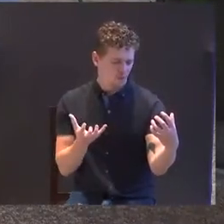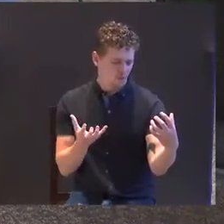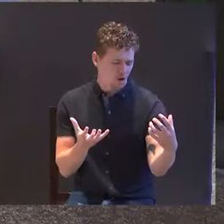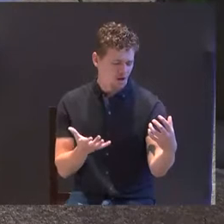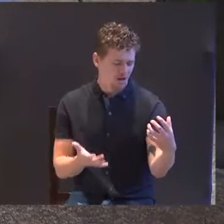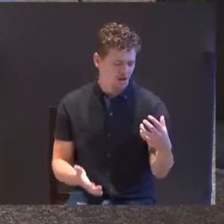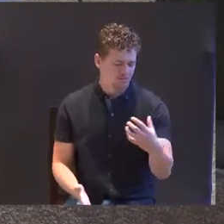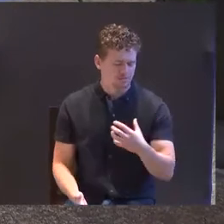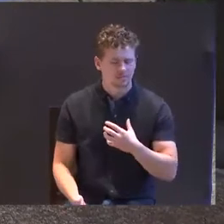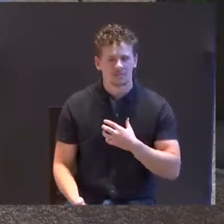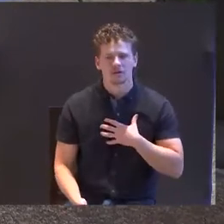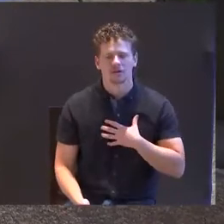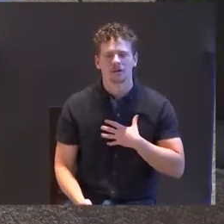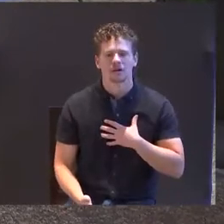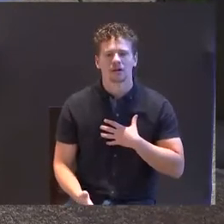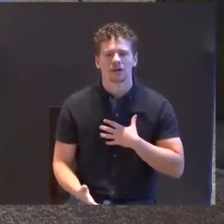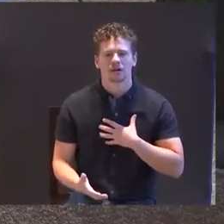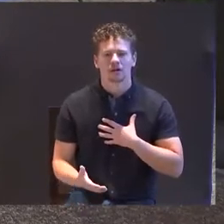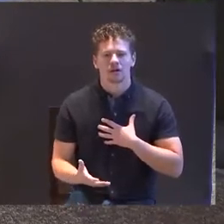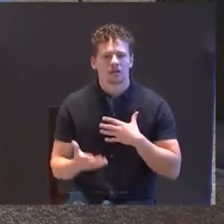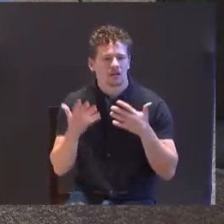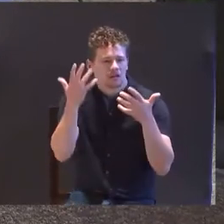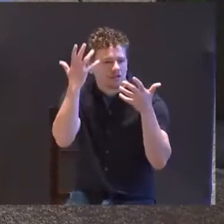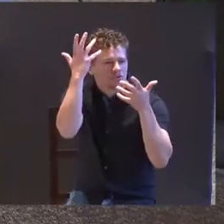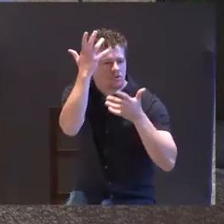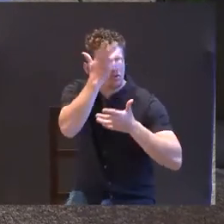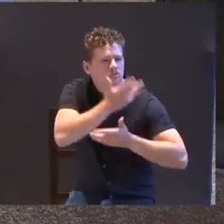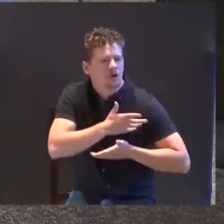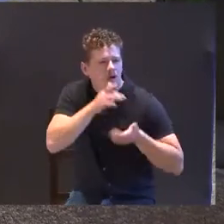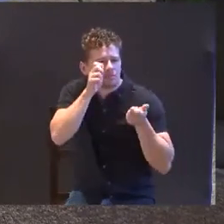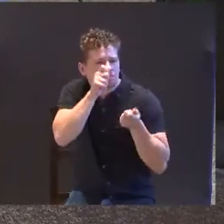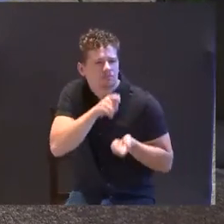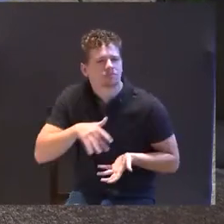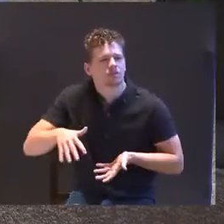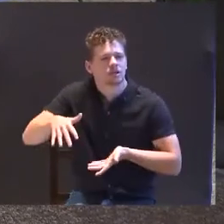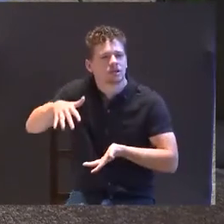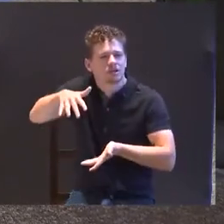There is a passage through the darkness and the mist.